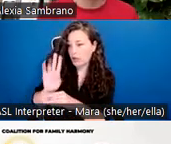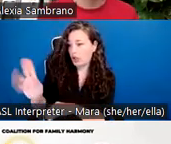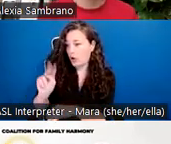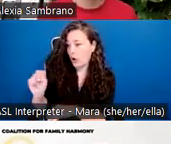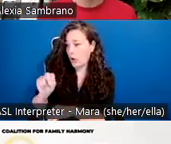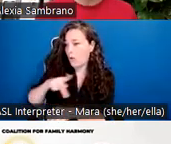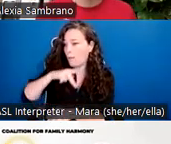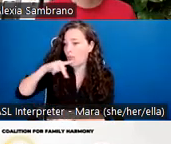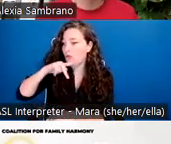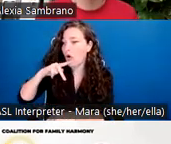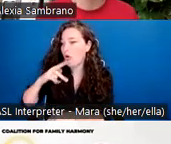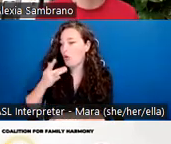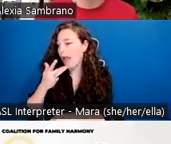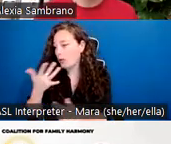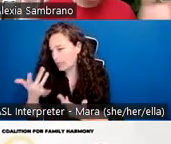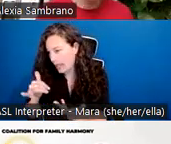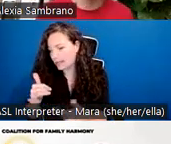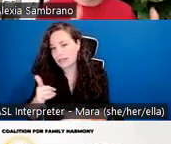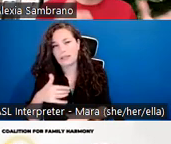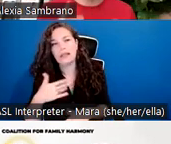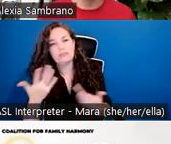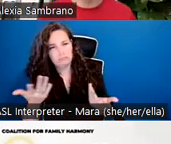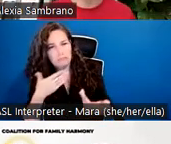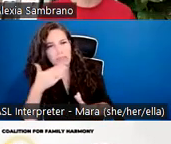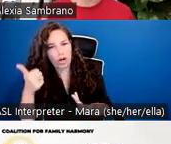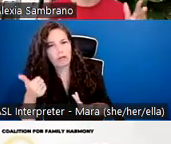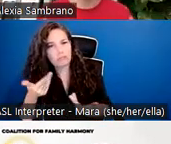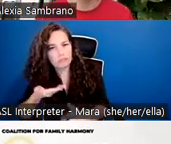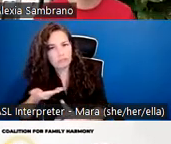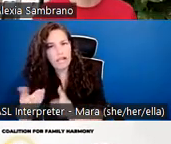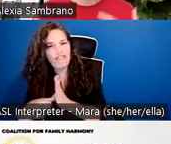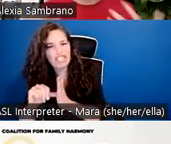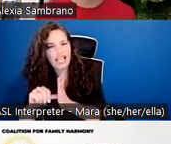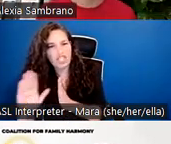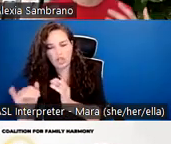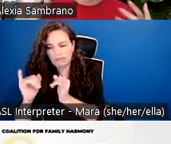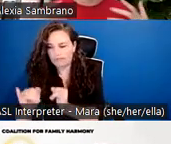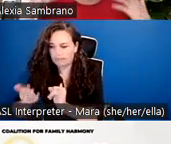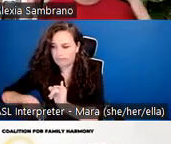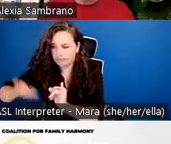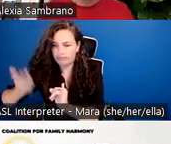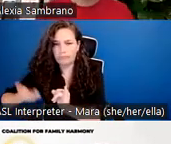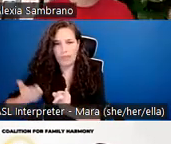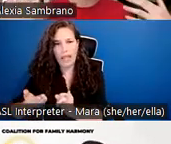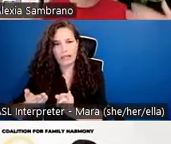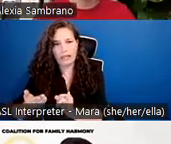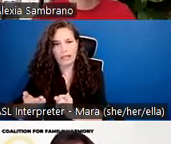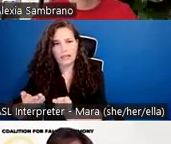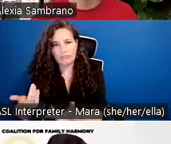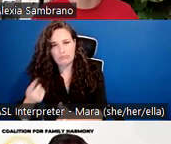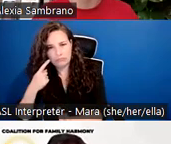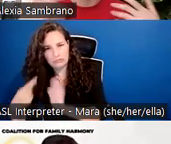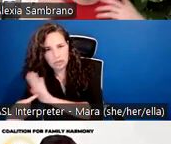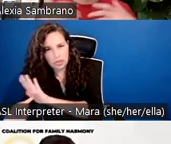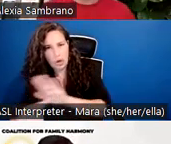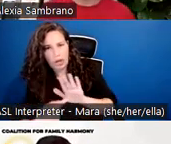with patients. Emphasizing, the individual's self-determination and autonomy, right? Making sure that they understand and you're sharing with them